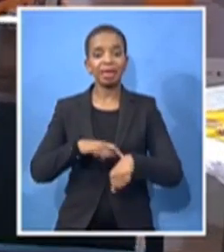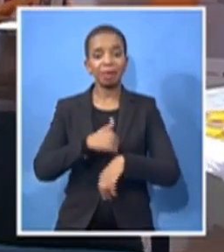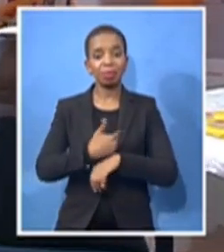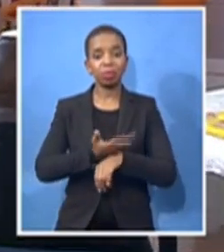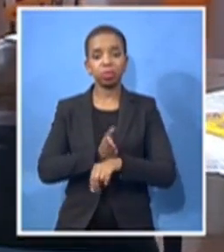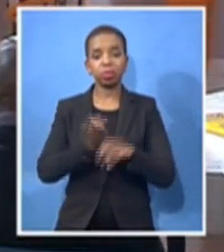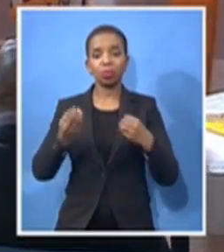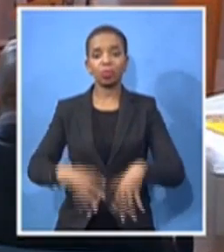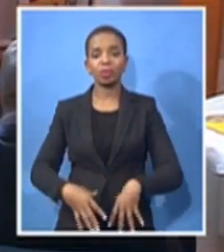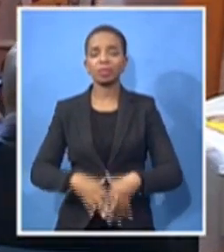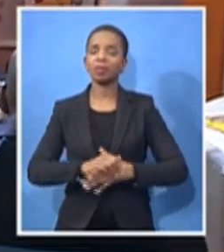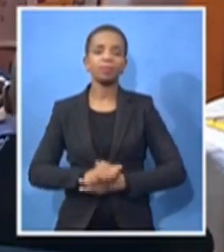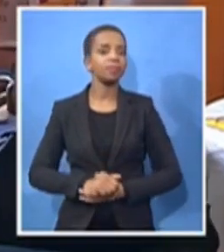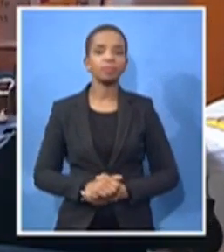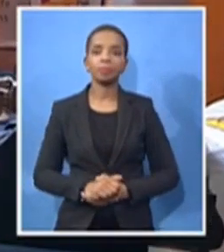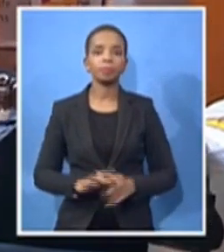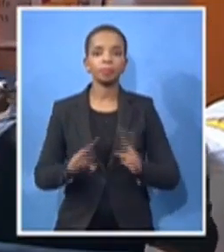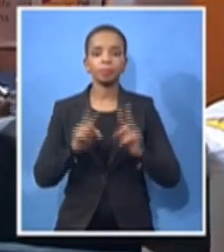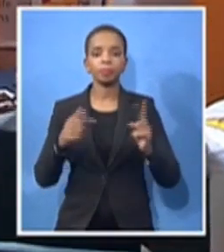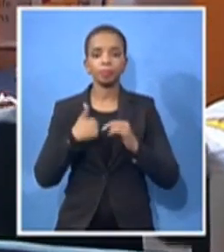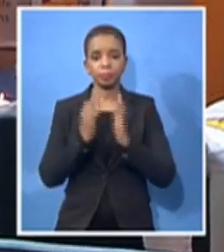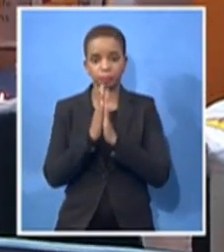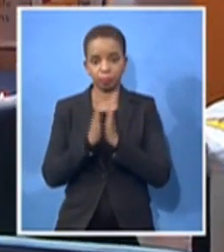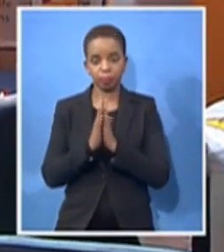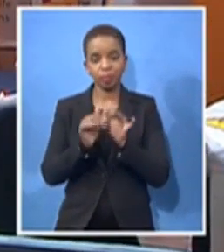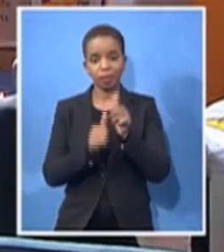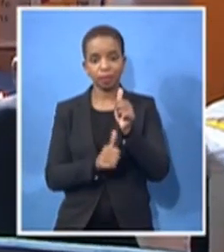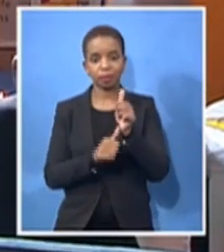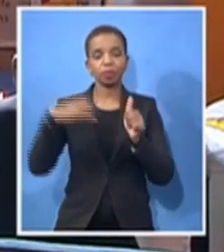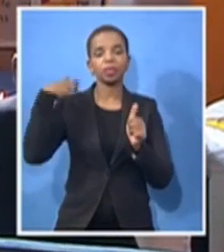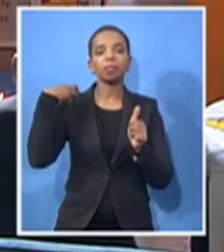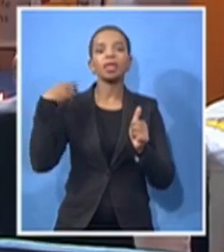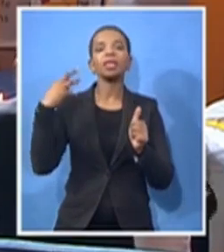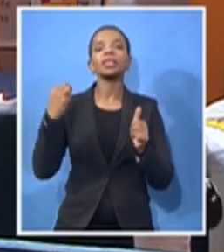Health, Mr. Joe Phaahla, to come and